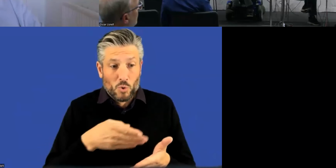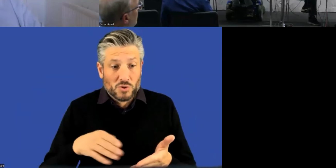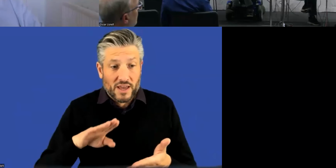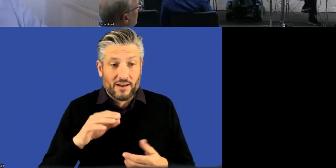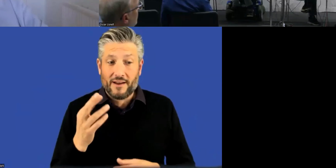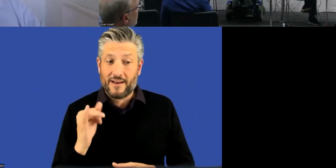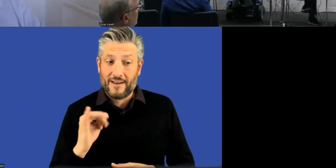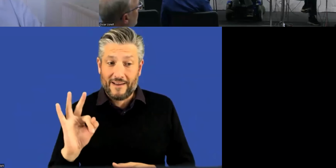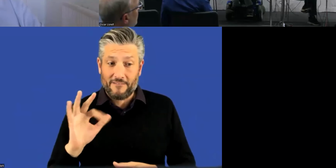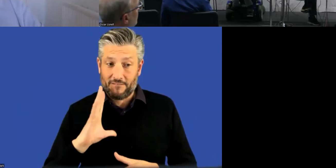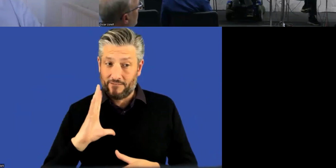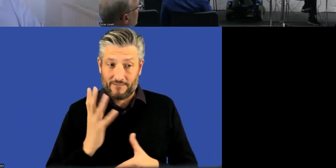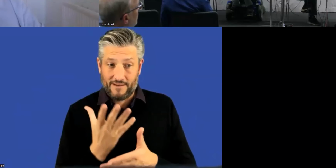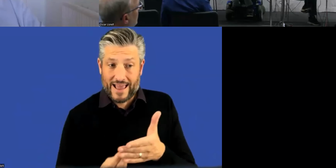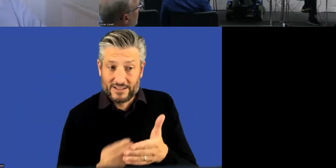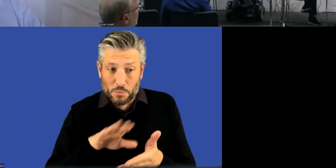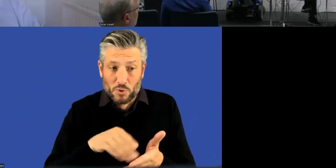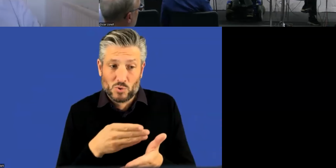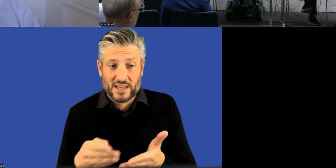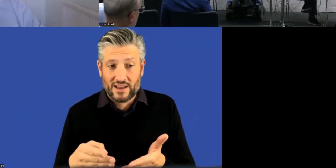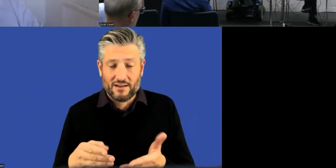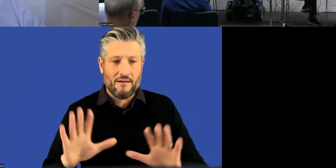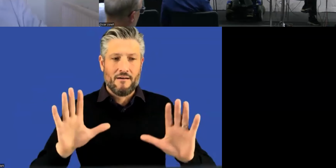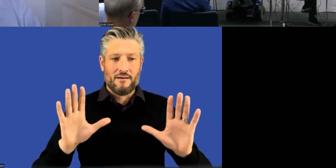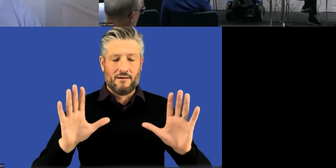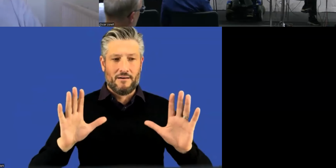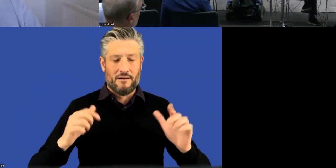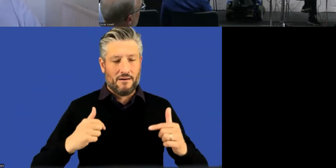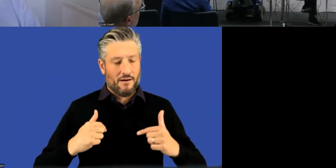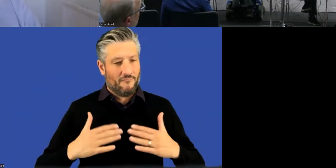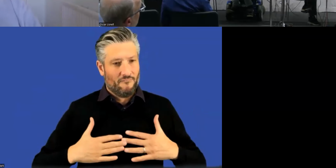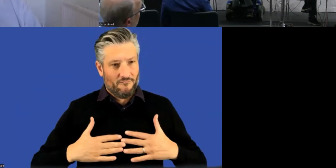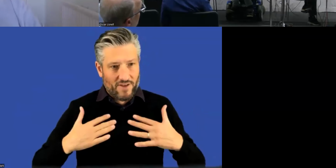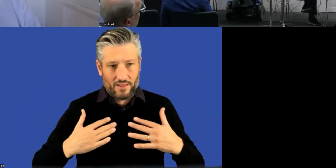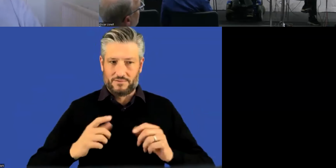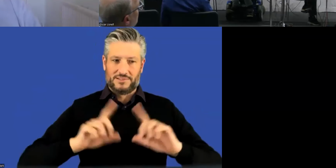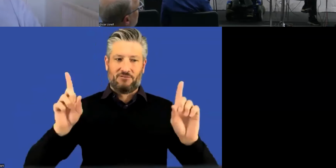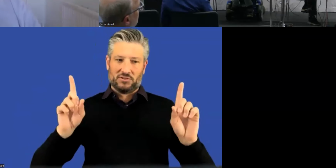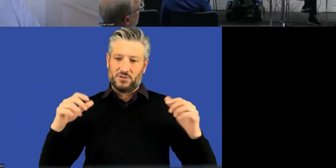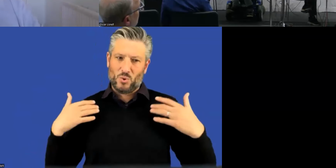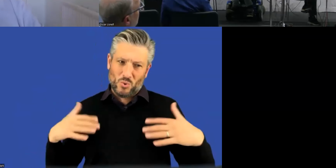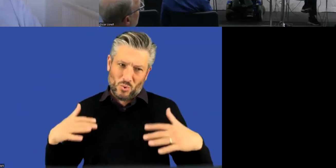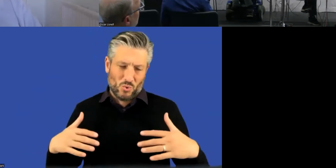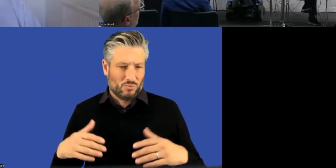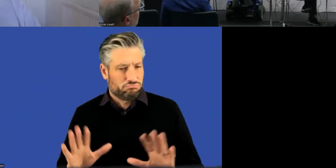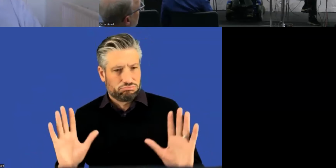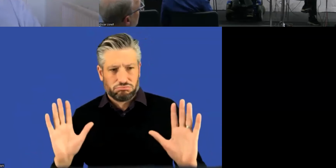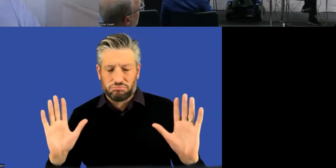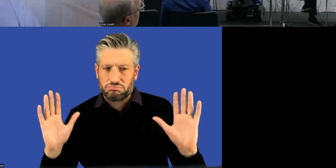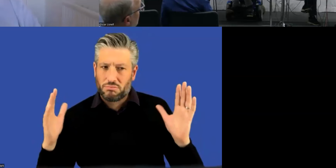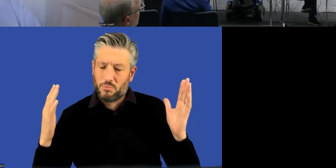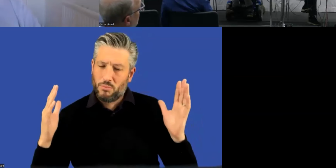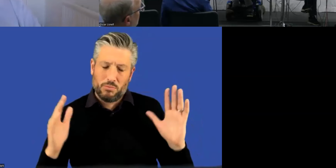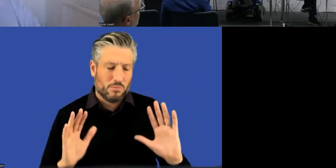unaware that I'm paralyzed and it transforms me into another world. And so when I got the ability to